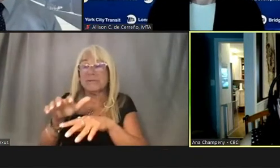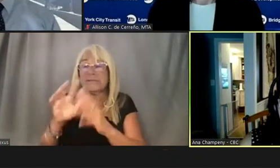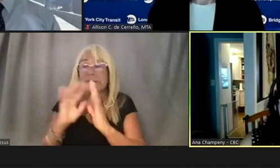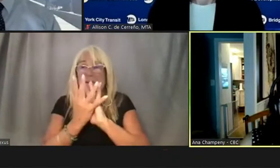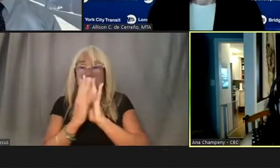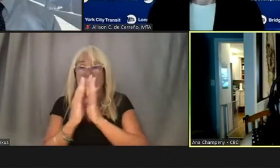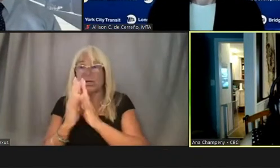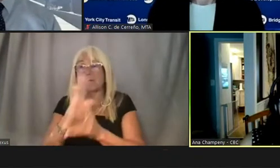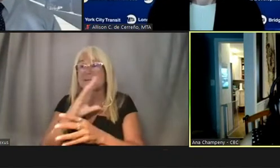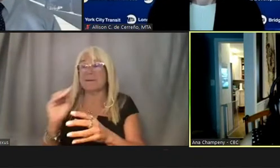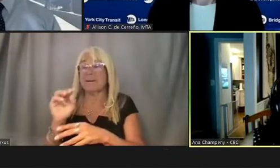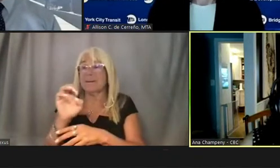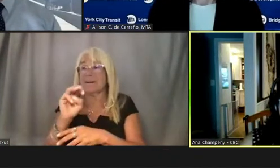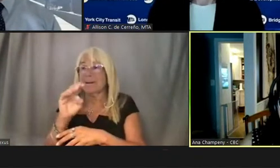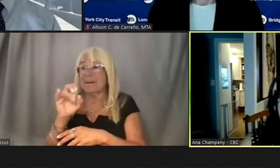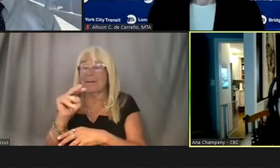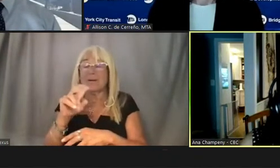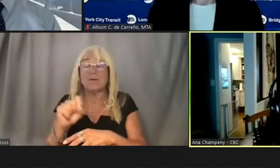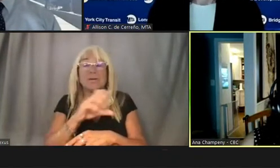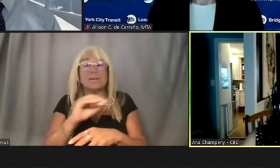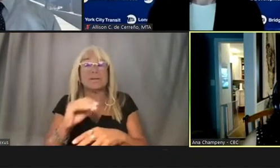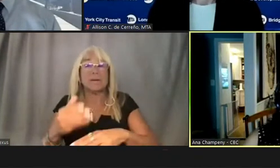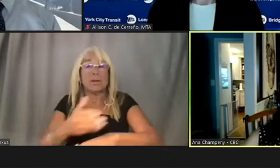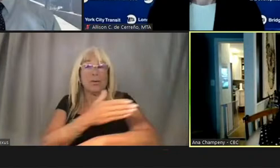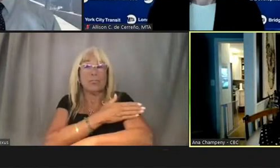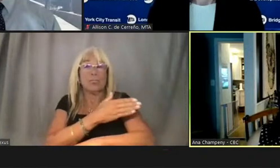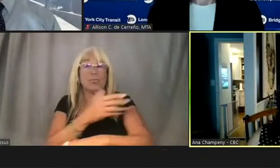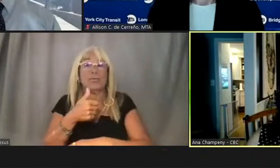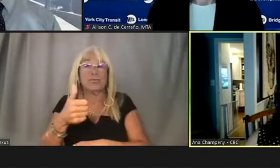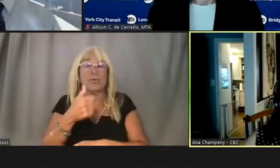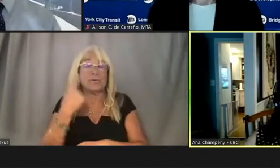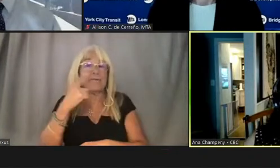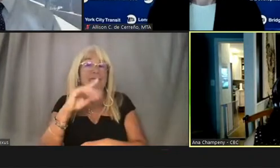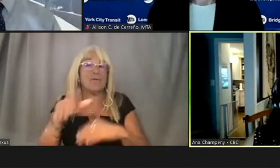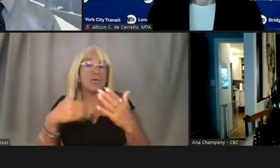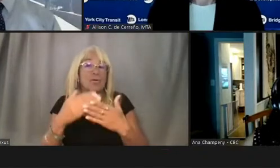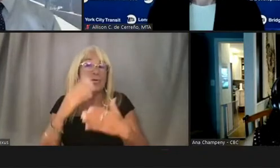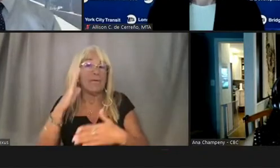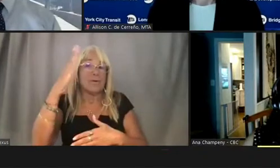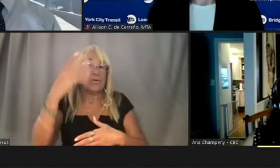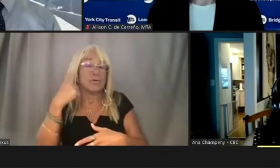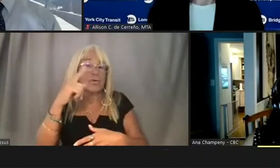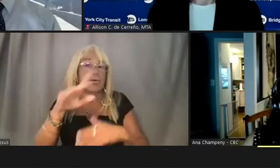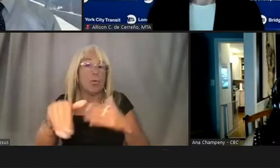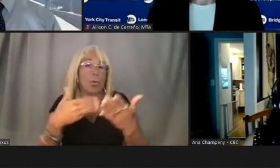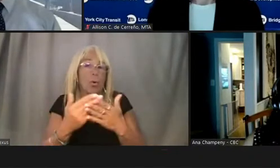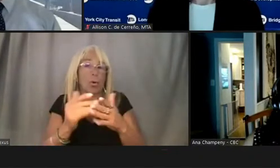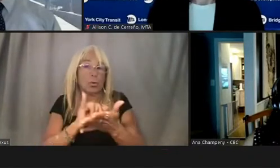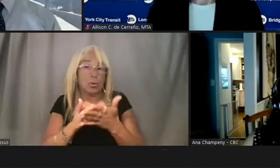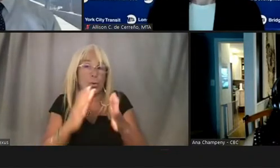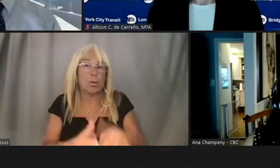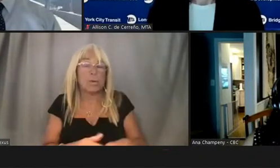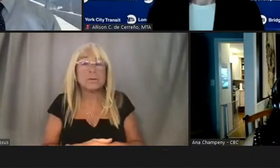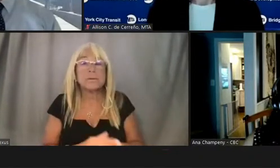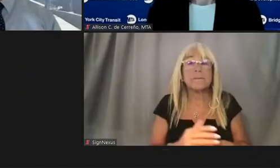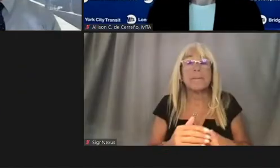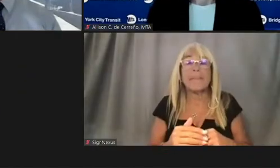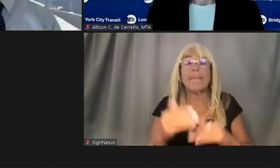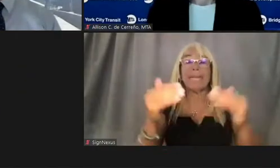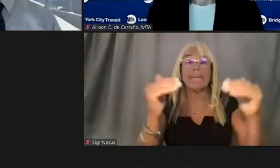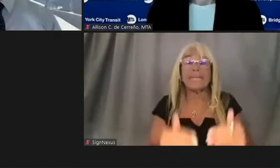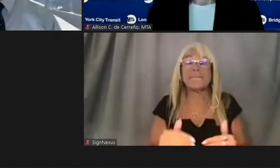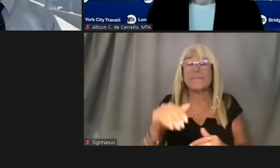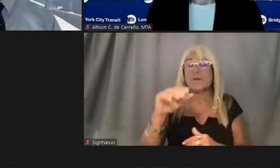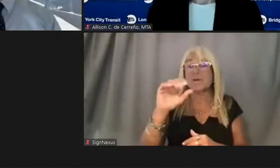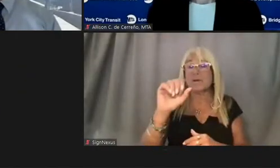and improve transit for all future New Yorkers thank you you our next speaker is Susan